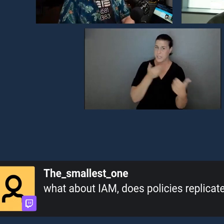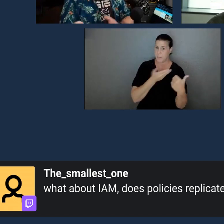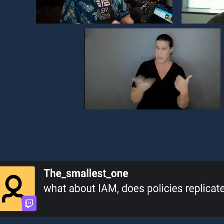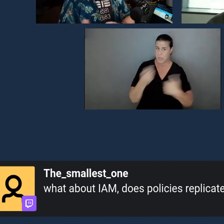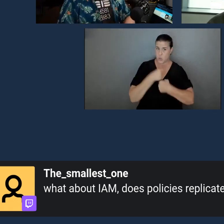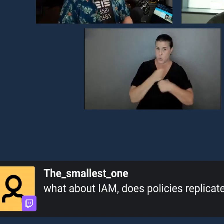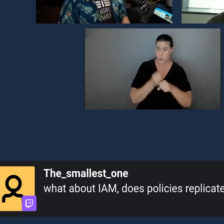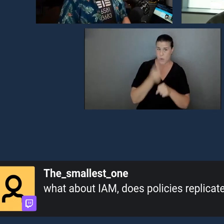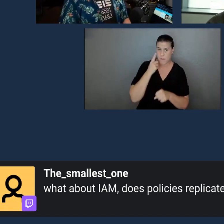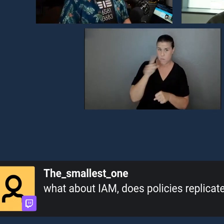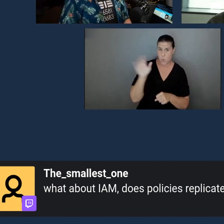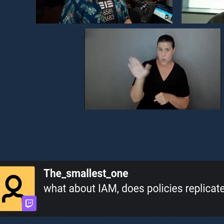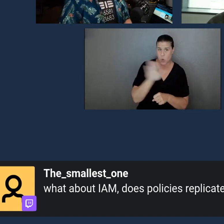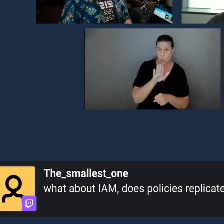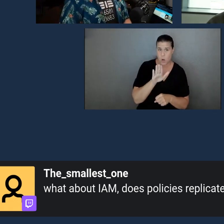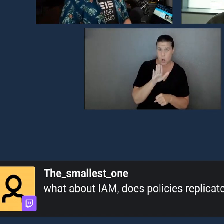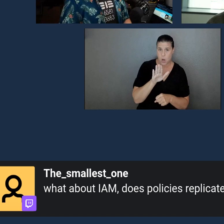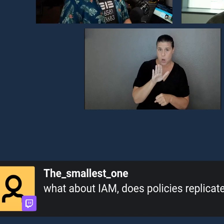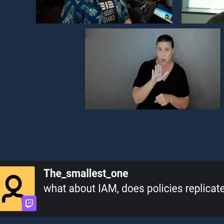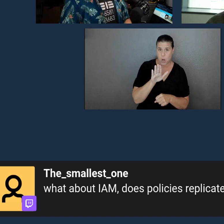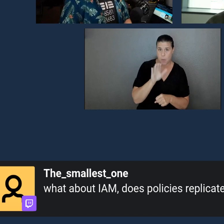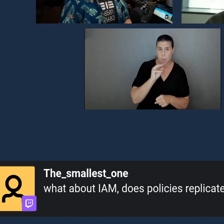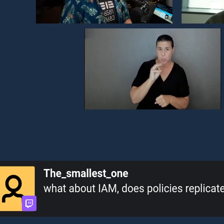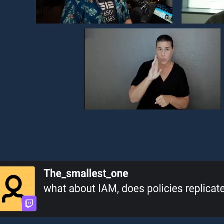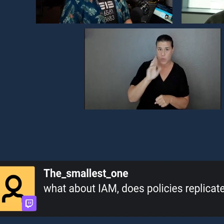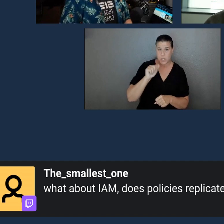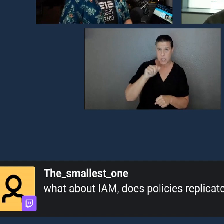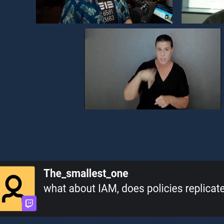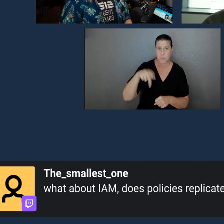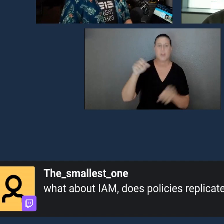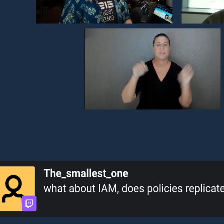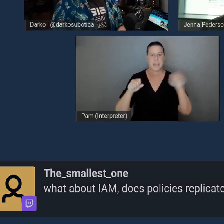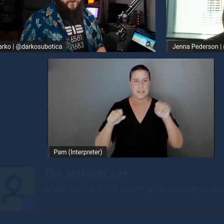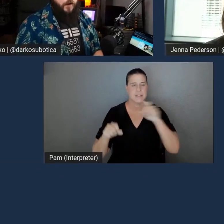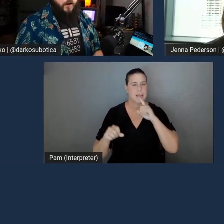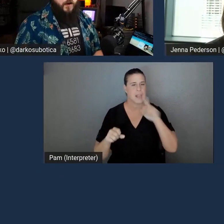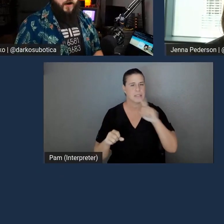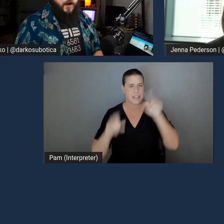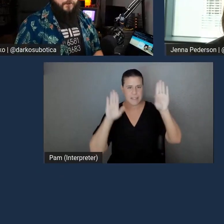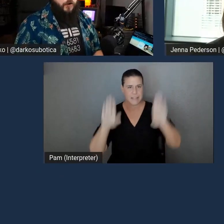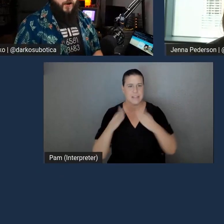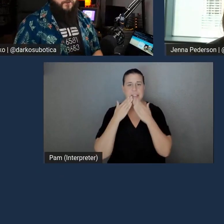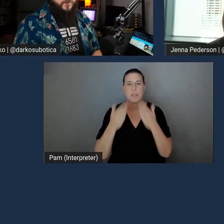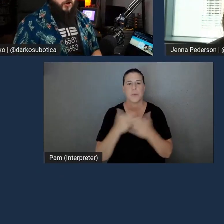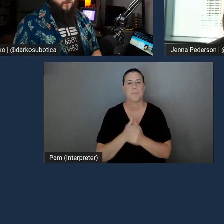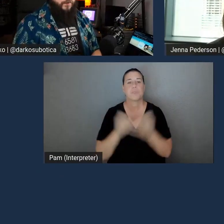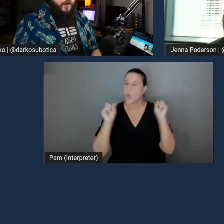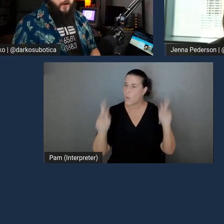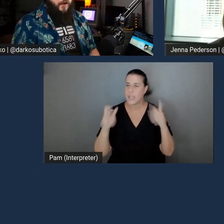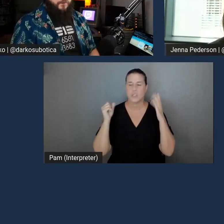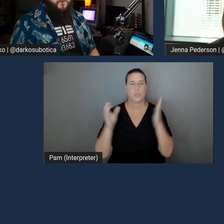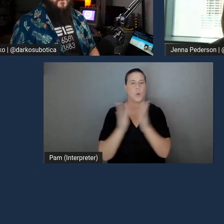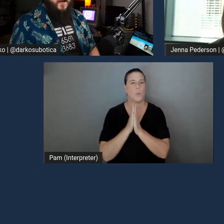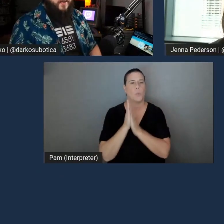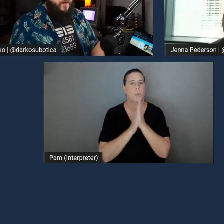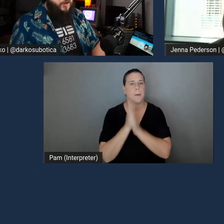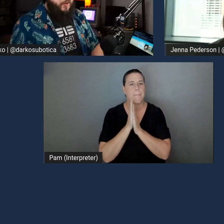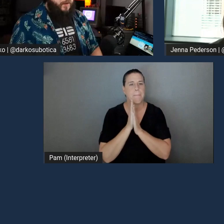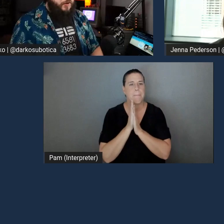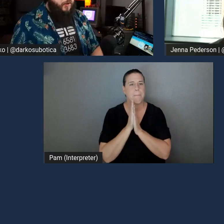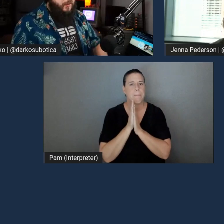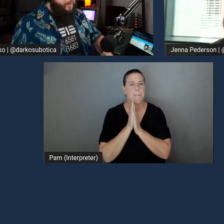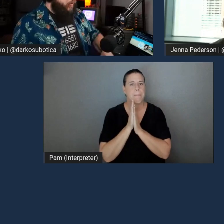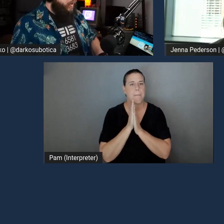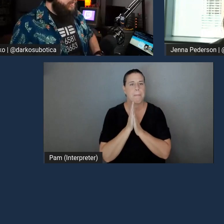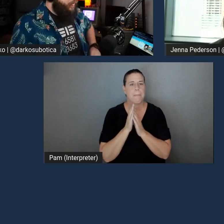for your multi-region access point. Exactly. Okay. Excellent. Thank you. Okay. So Alex Masha is